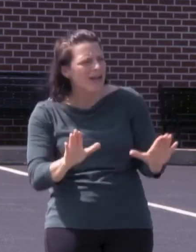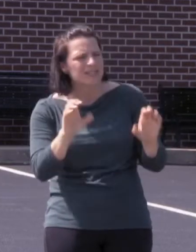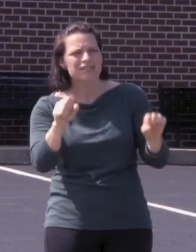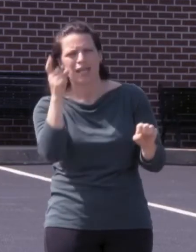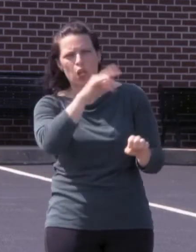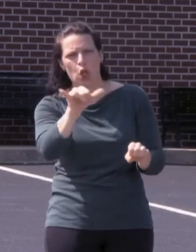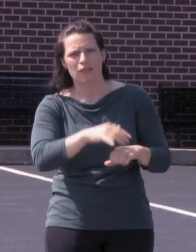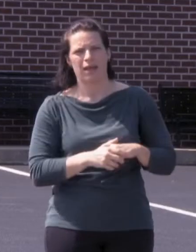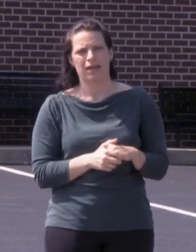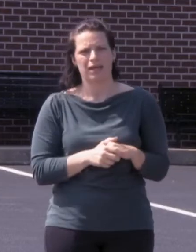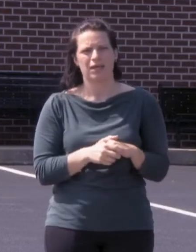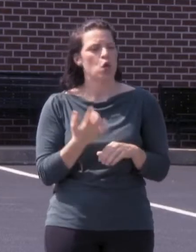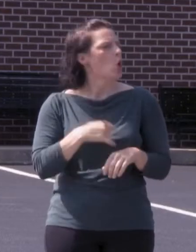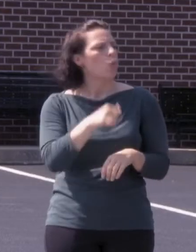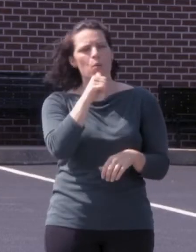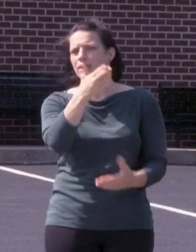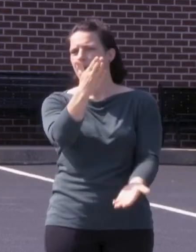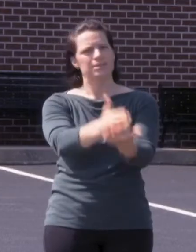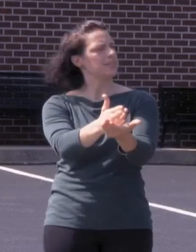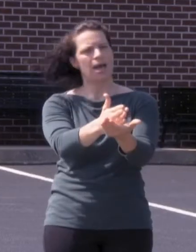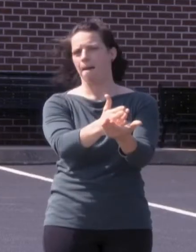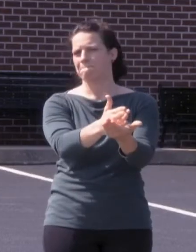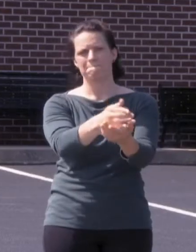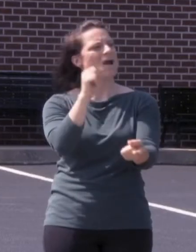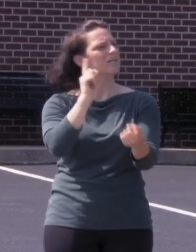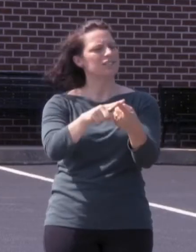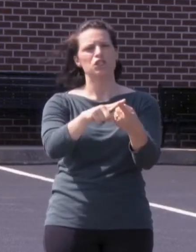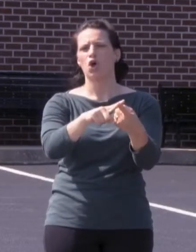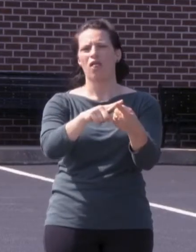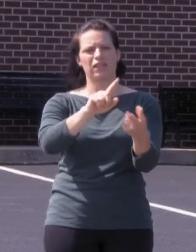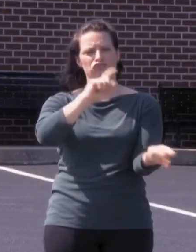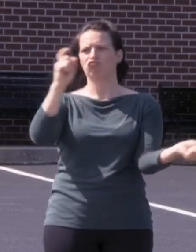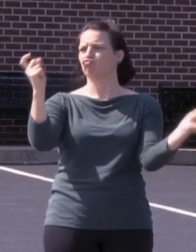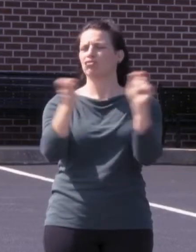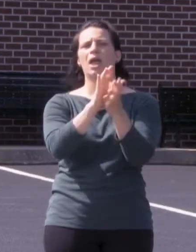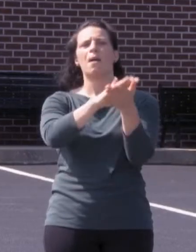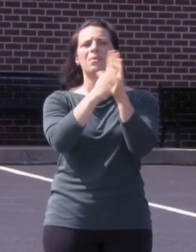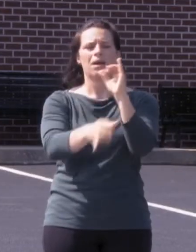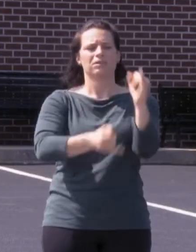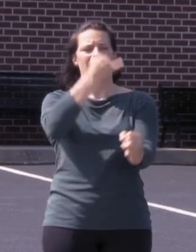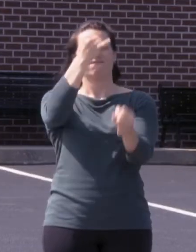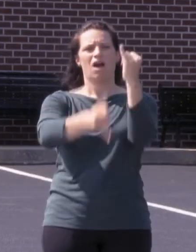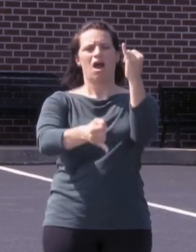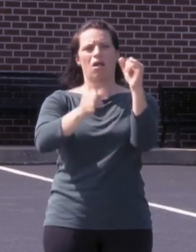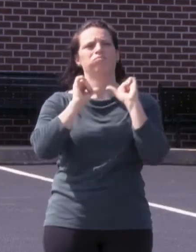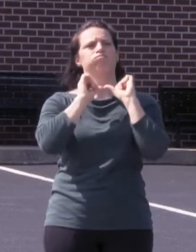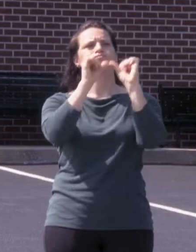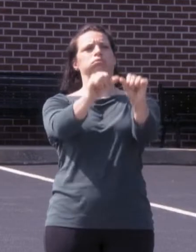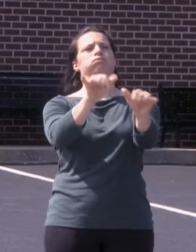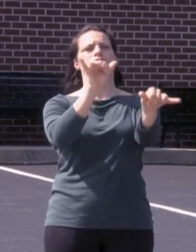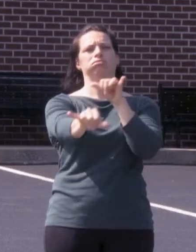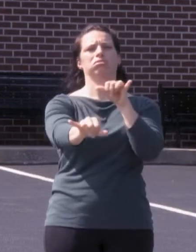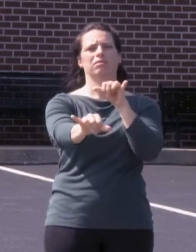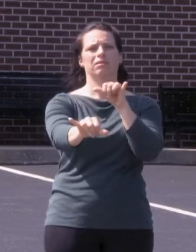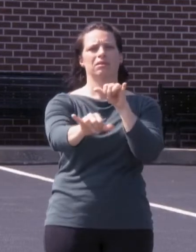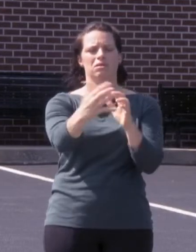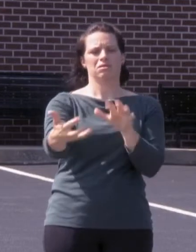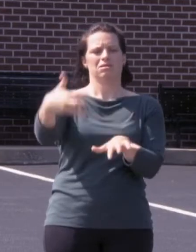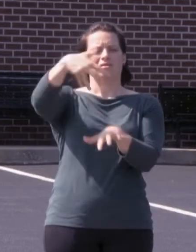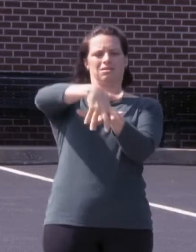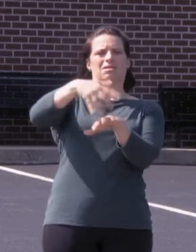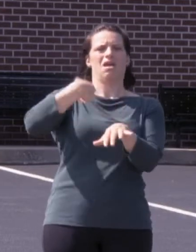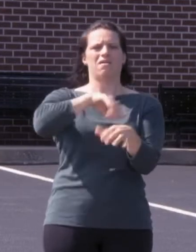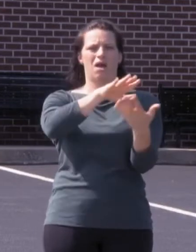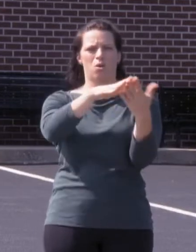like. We will not rest until this just transformation becomes final and binding in the moral fabric of